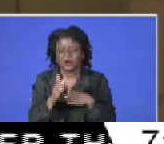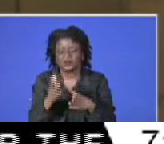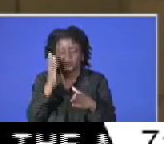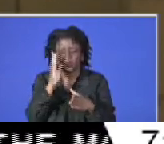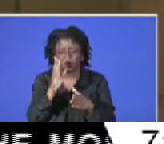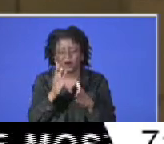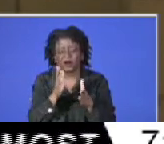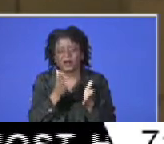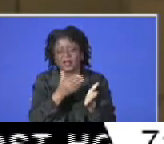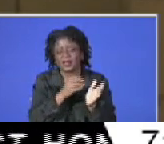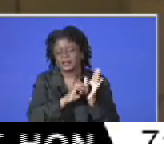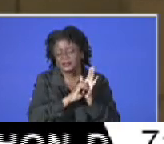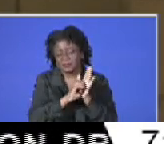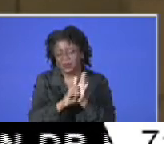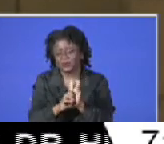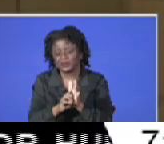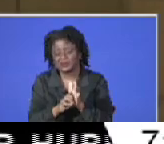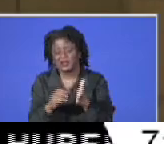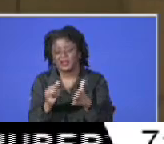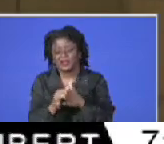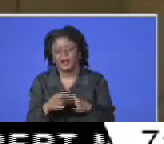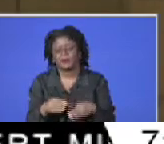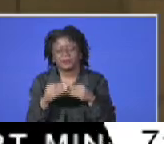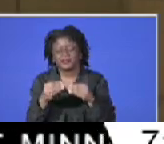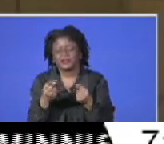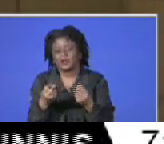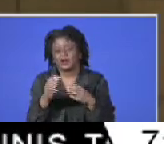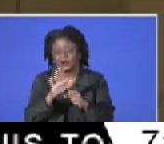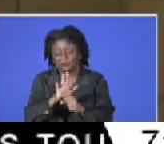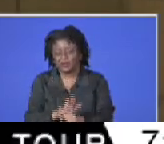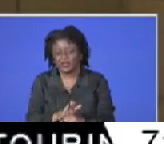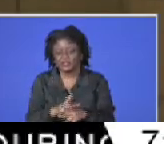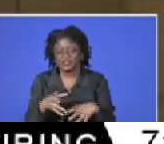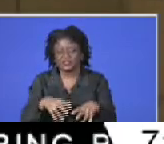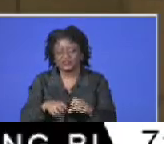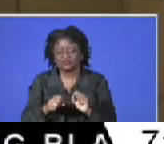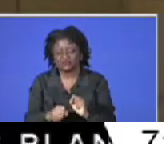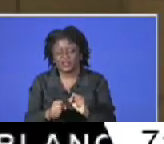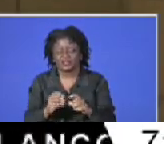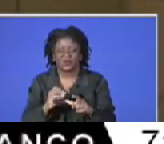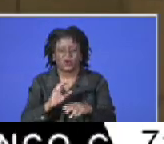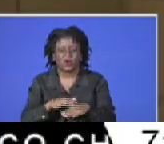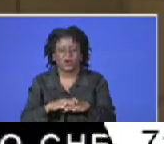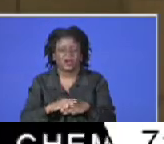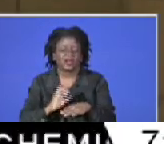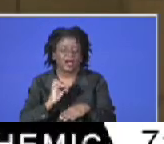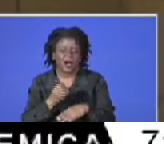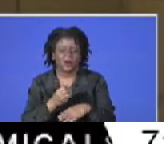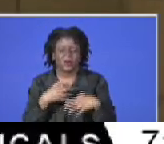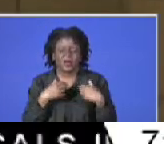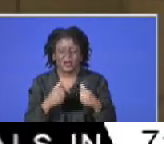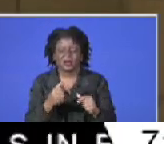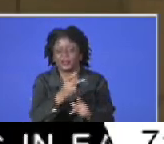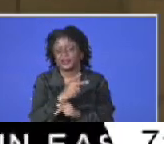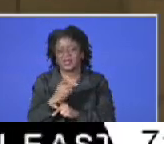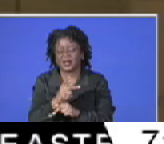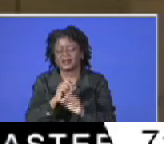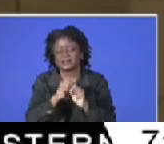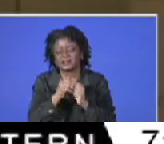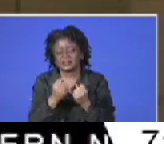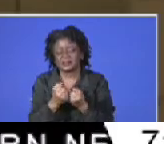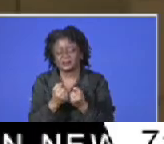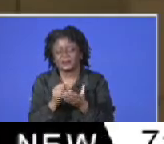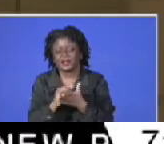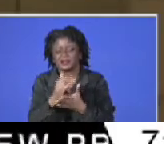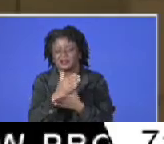puts a lot of pressure and stress on our already stressed healthcare system, and that alone is going to be something